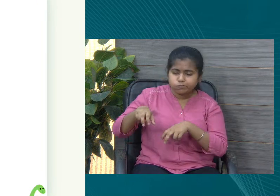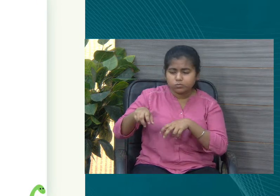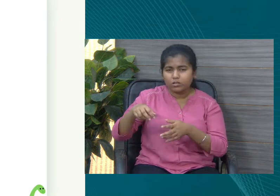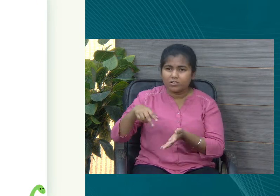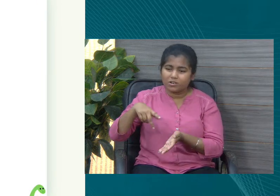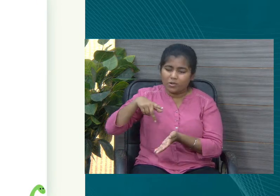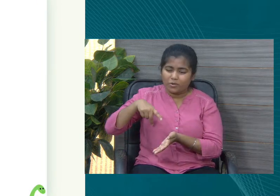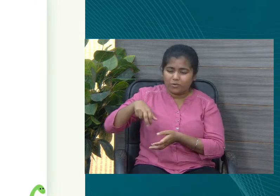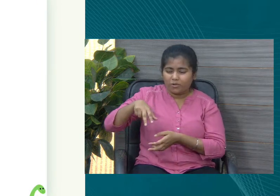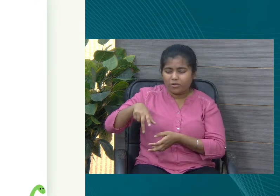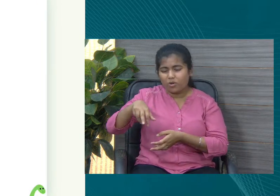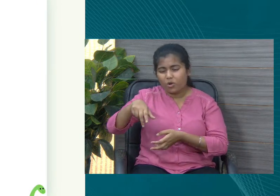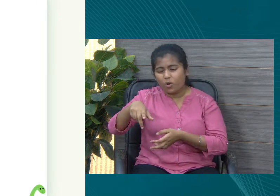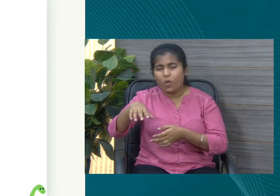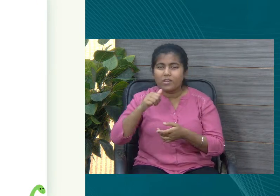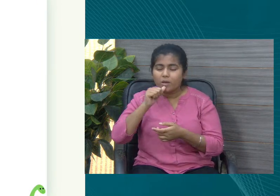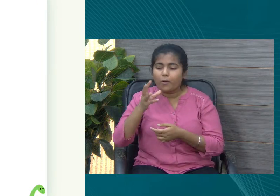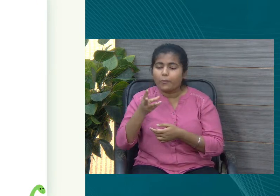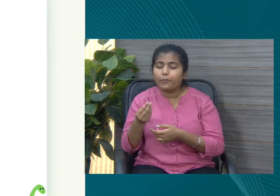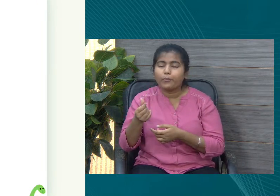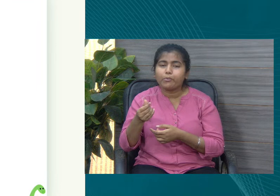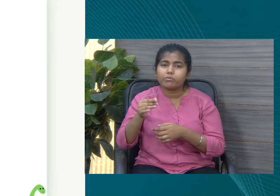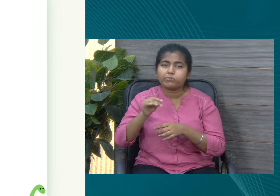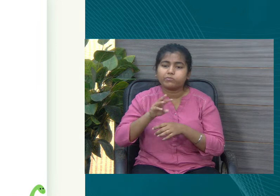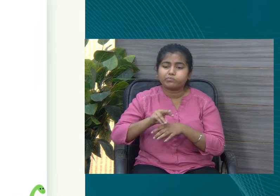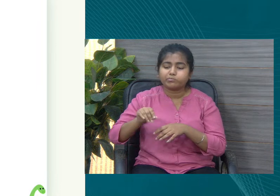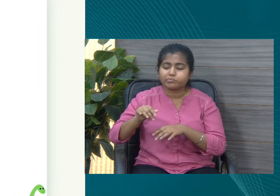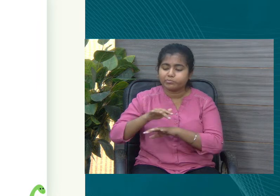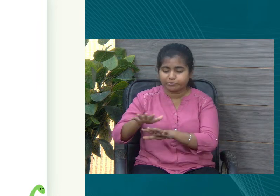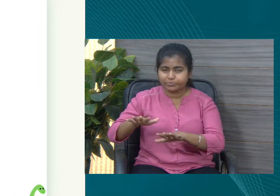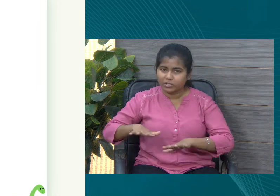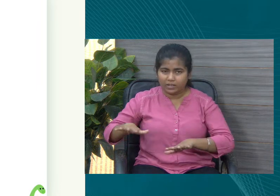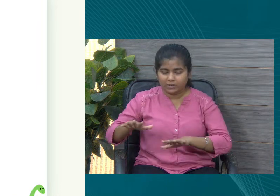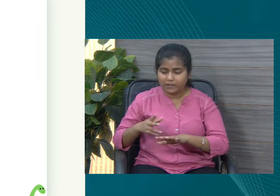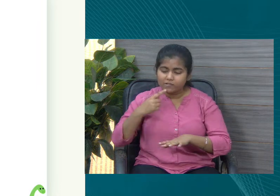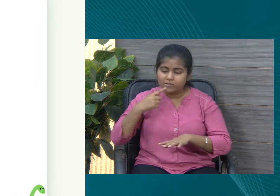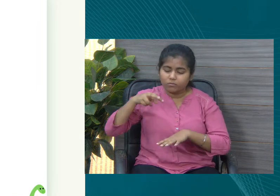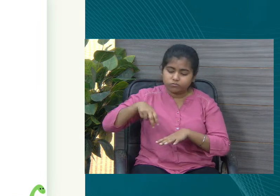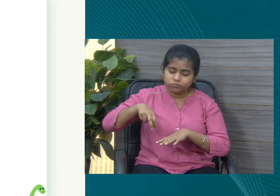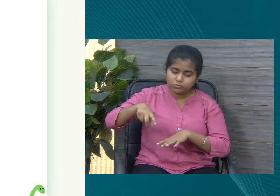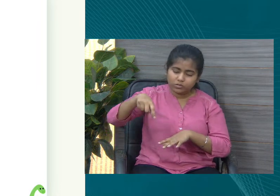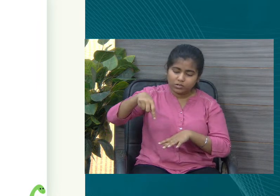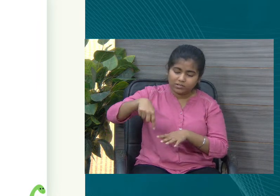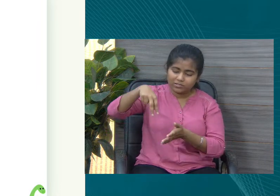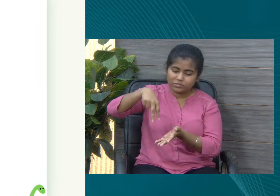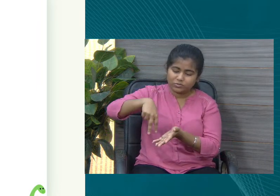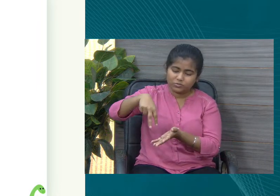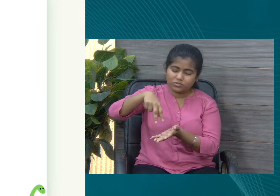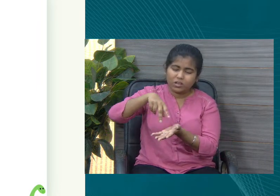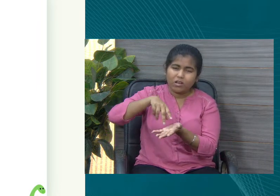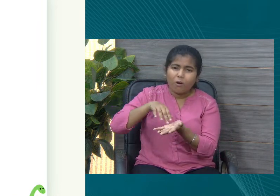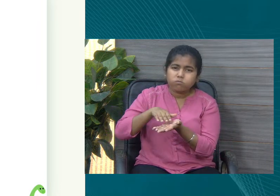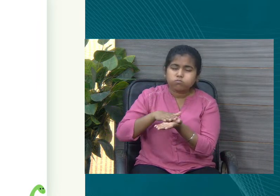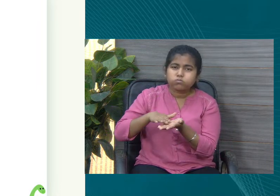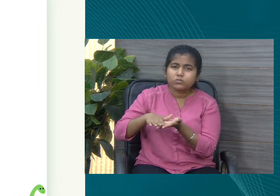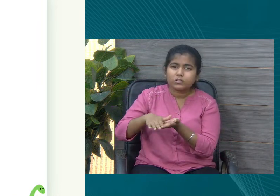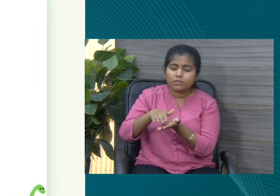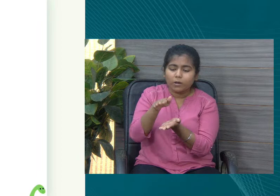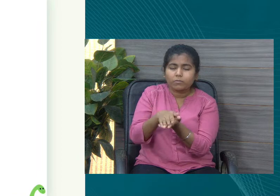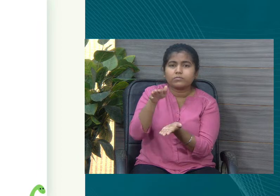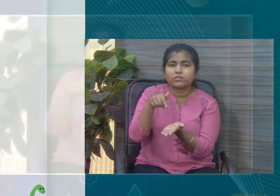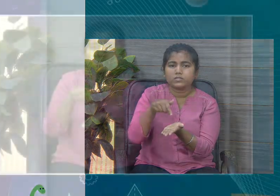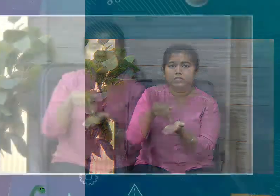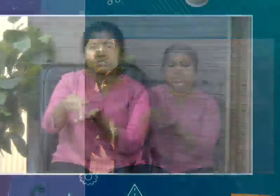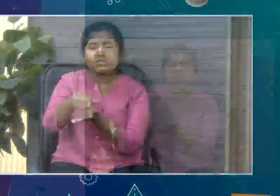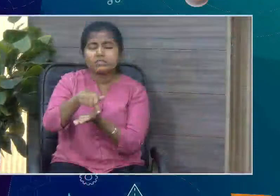if someone is walking on sand, he or she might leave his footprints. Okay. So whose footprint it can